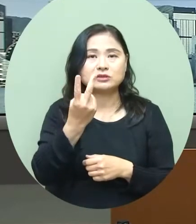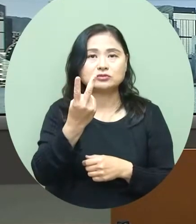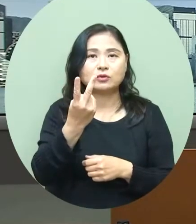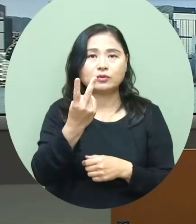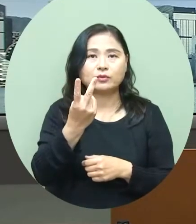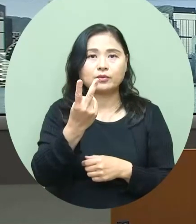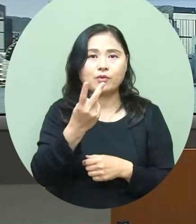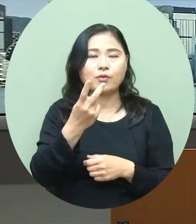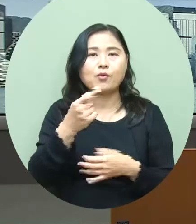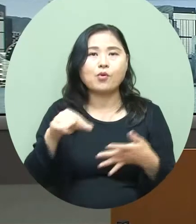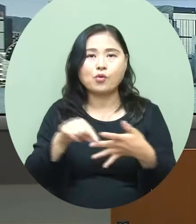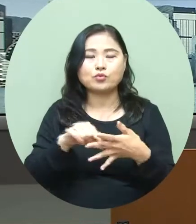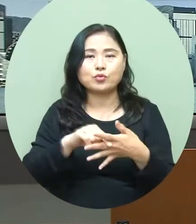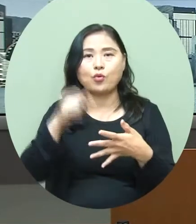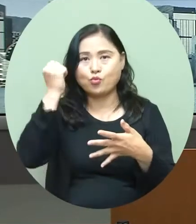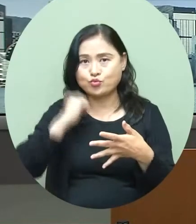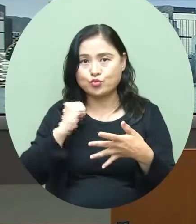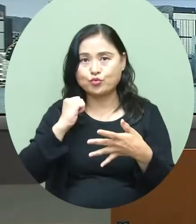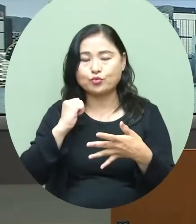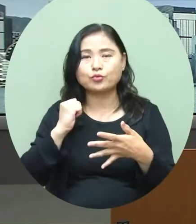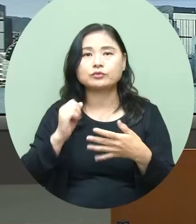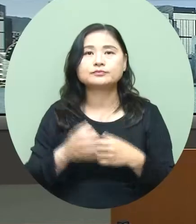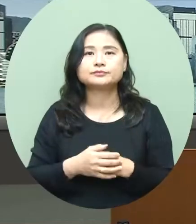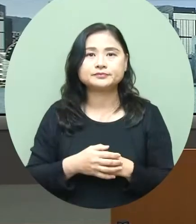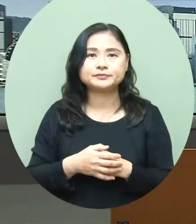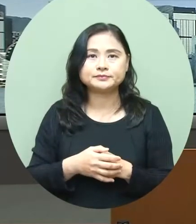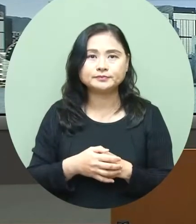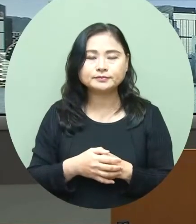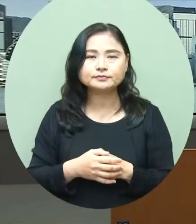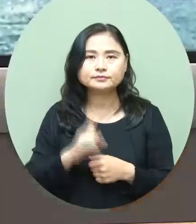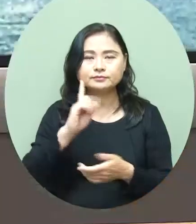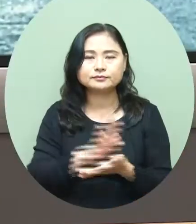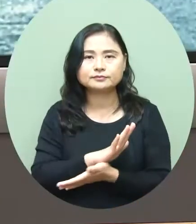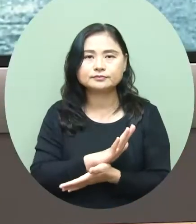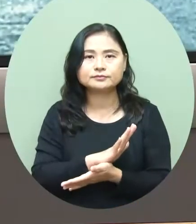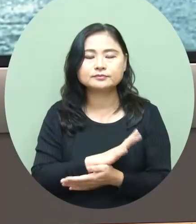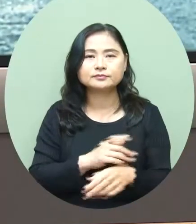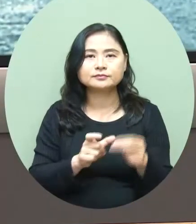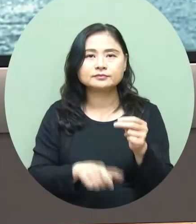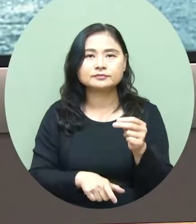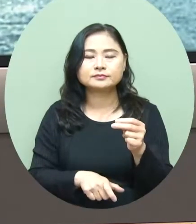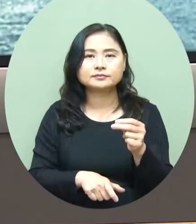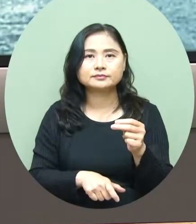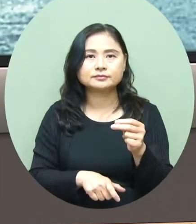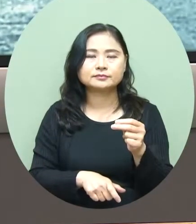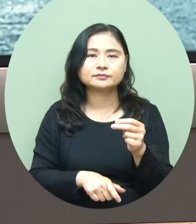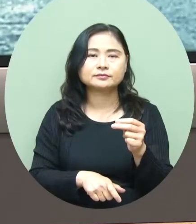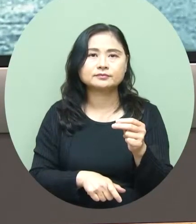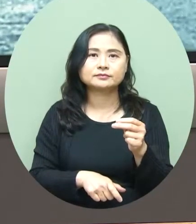for the 62-year-old patient, the resident at the elderly care home, in July last